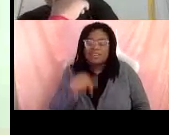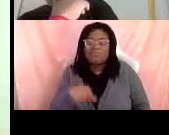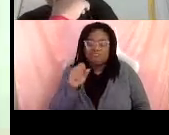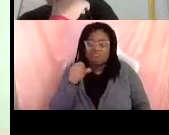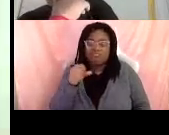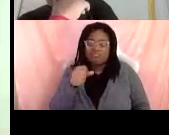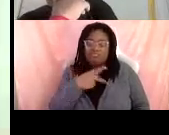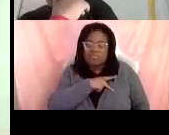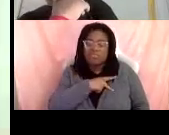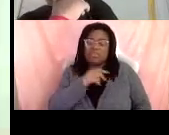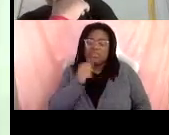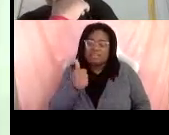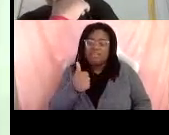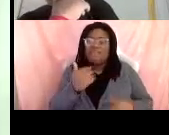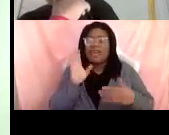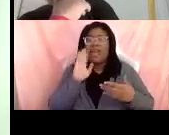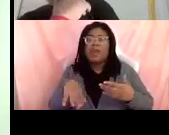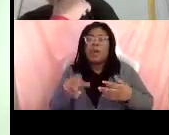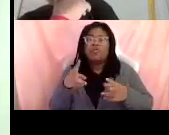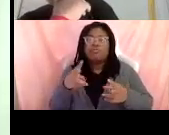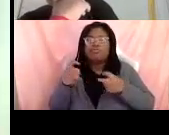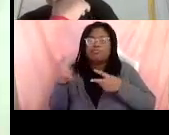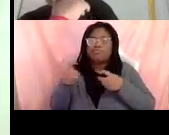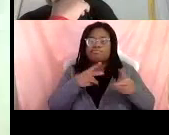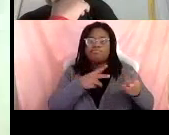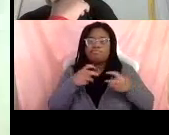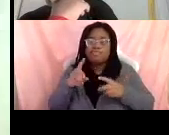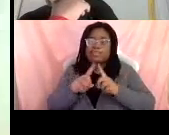it is in itself, even though it's taken from media.